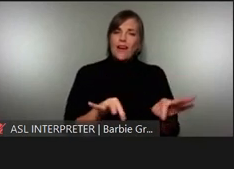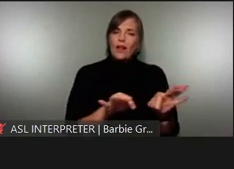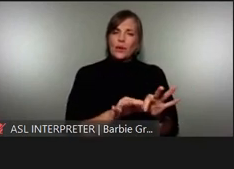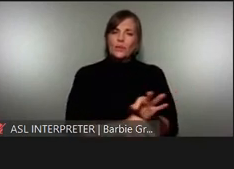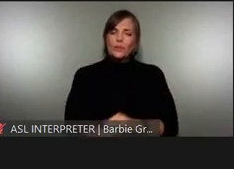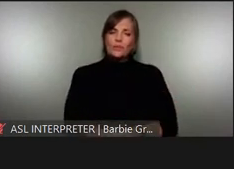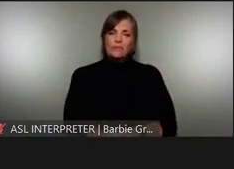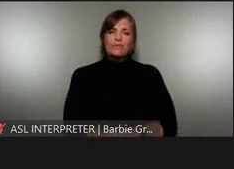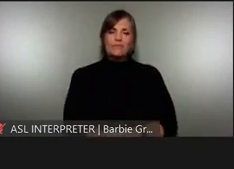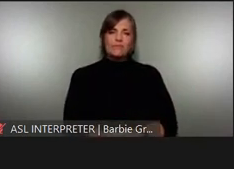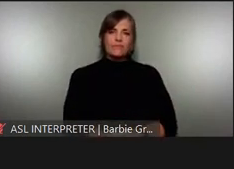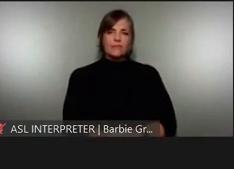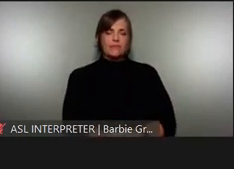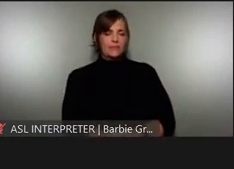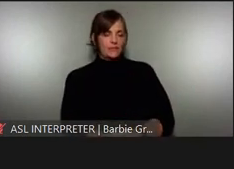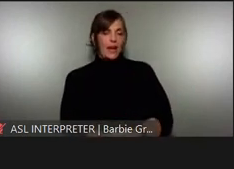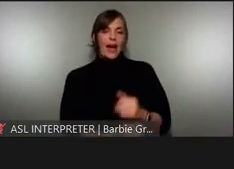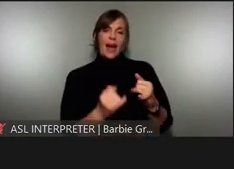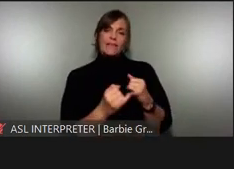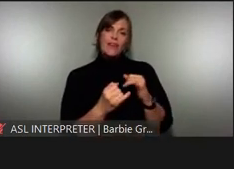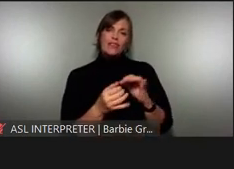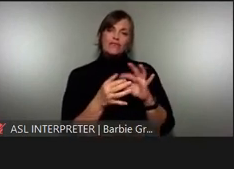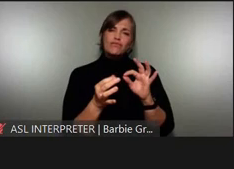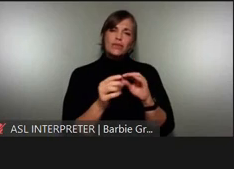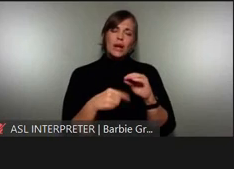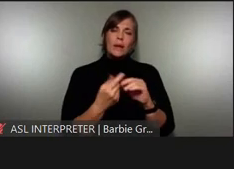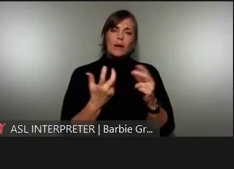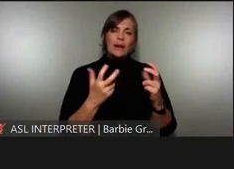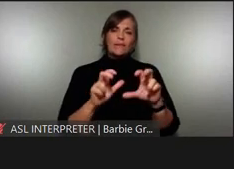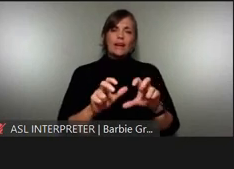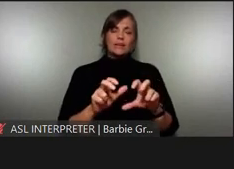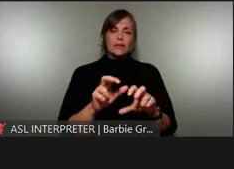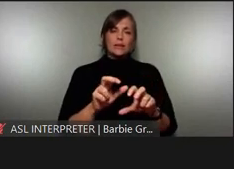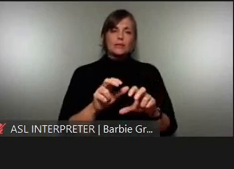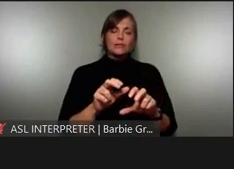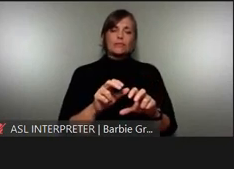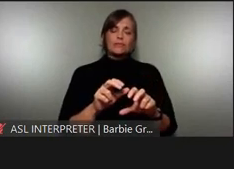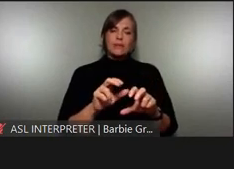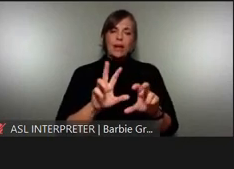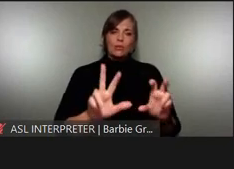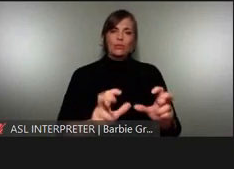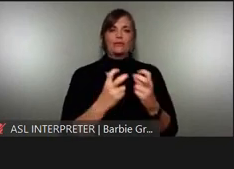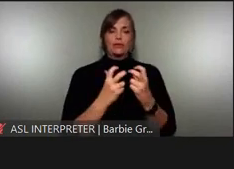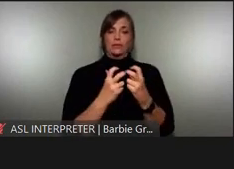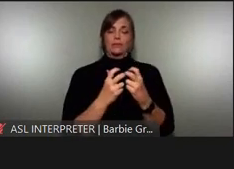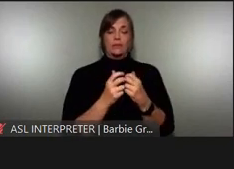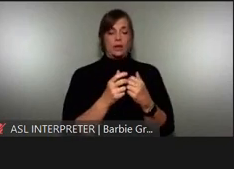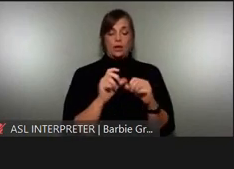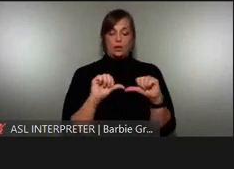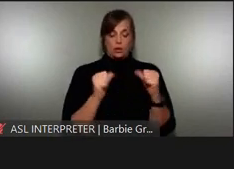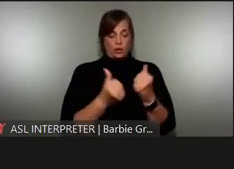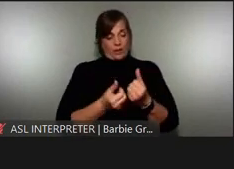And so finally, I want to talk about this concept of investment return, where the agency communicates how it brings